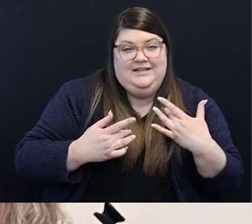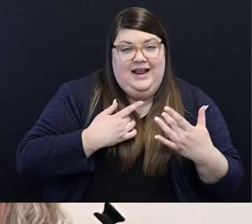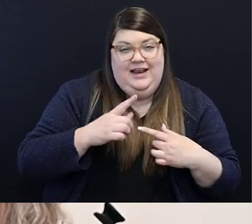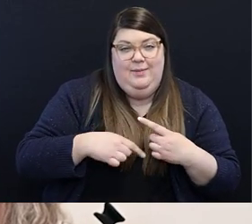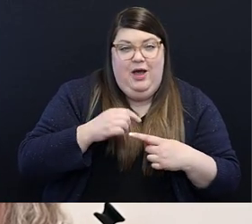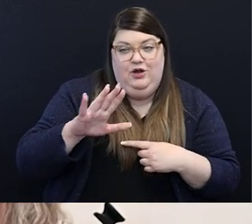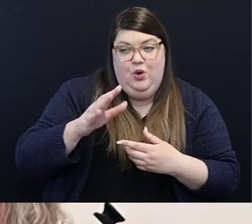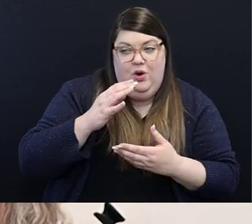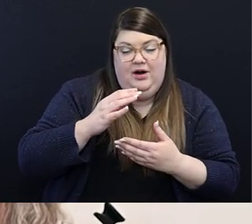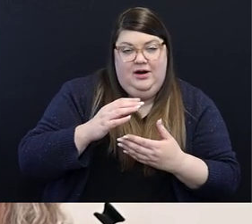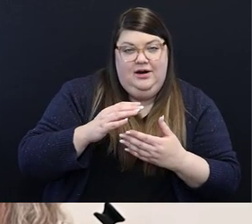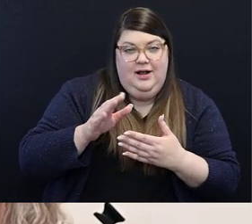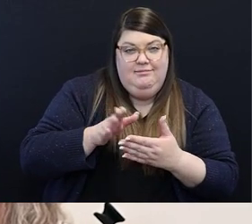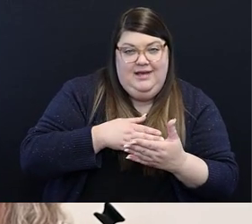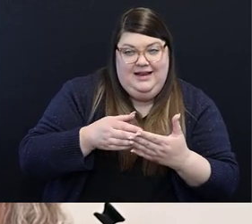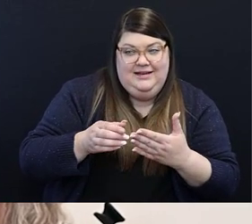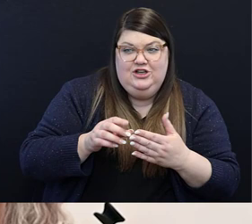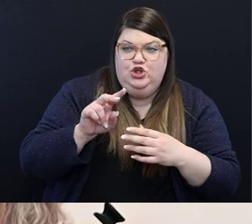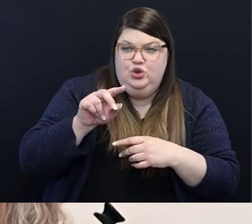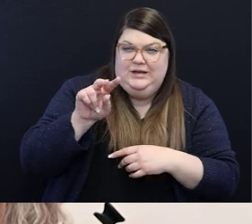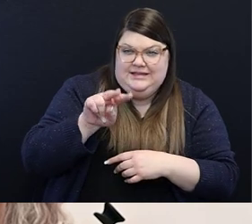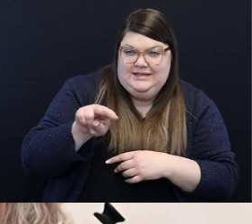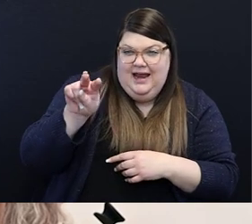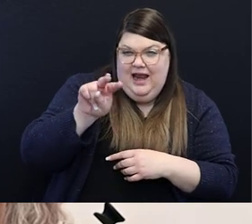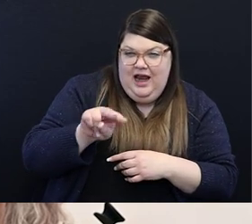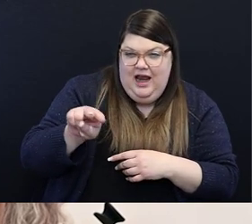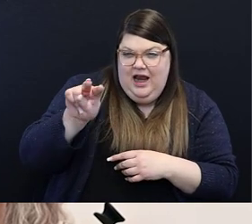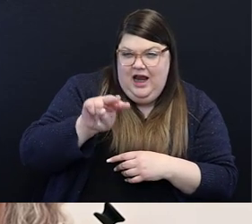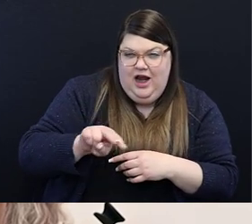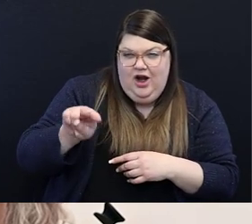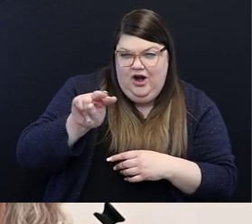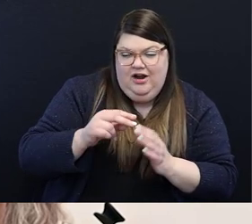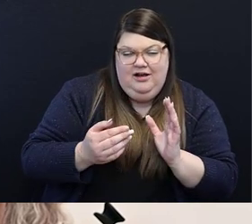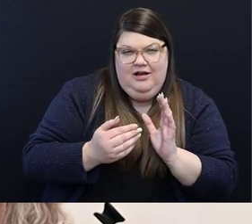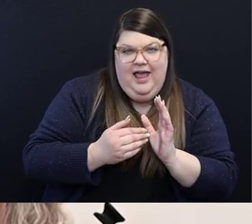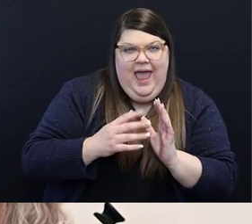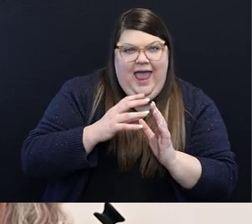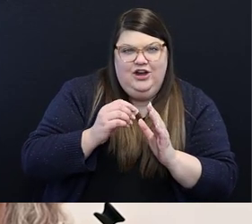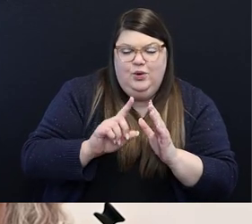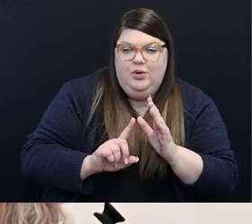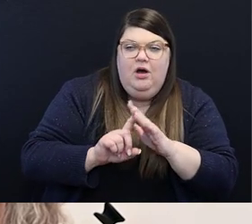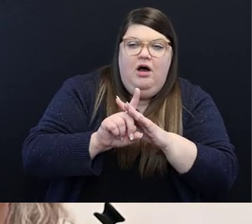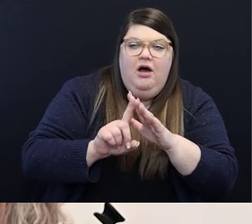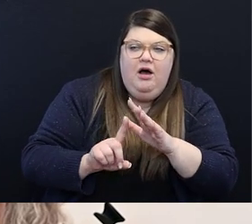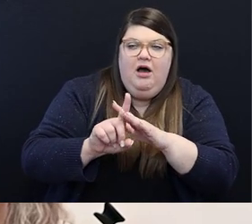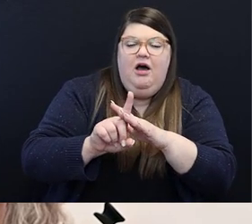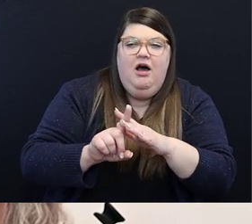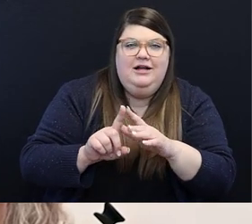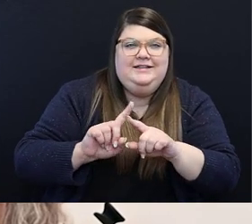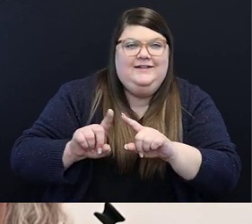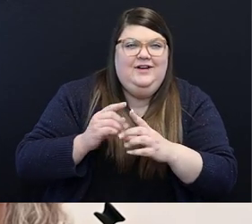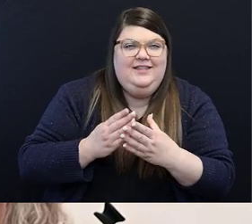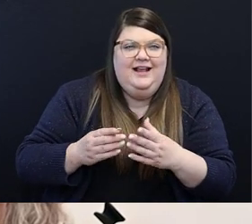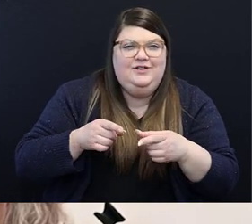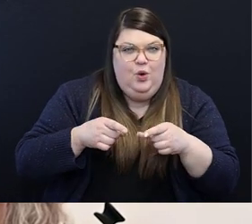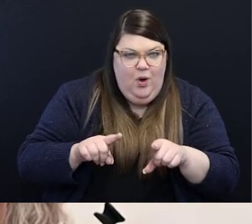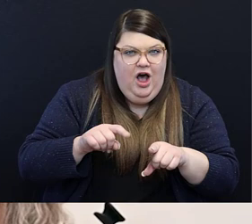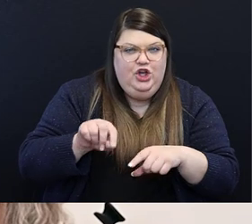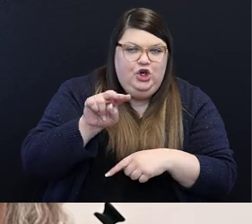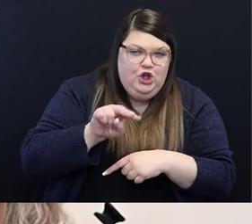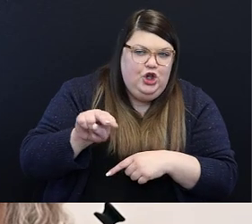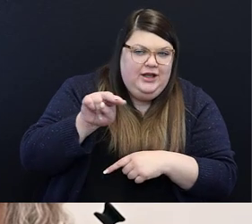stare and stare and stare, and there's always going to be something else that reveals itself while you're looking intently.